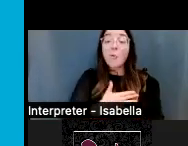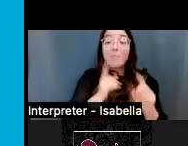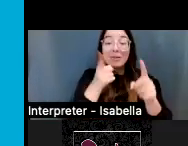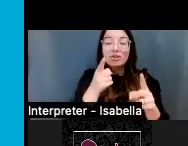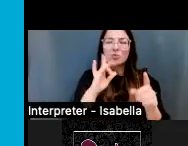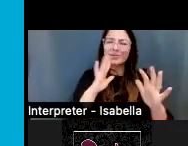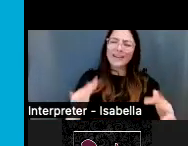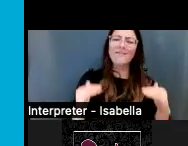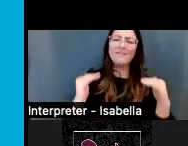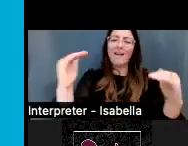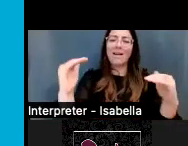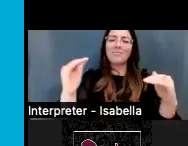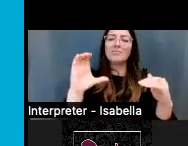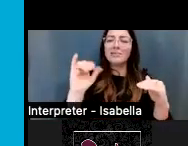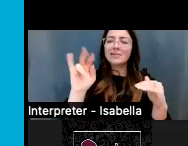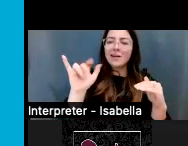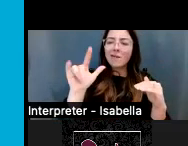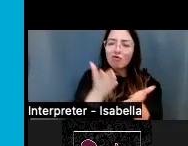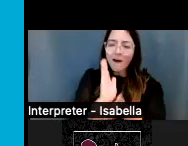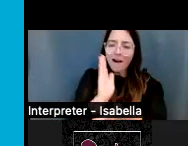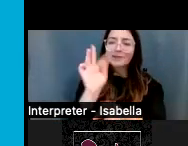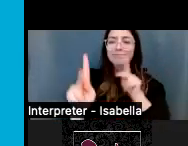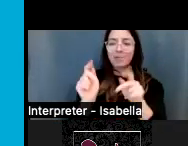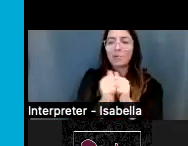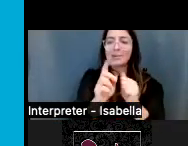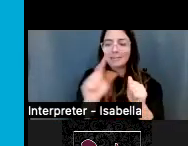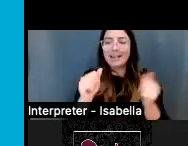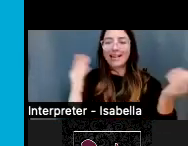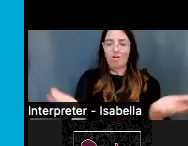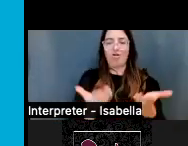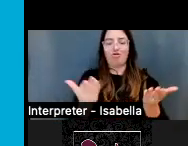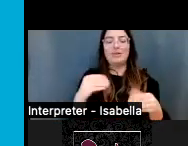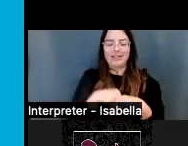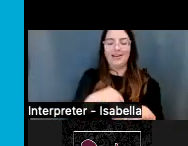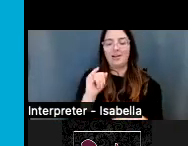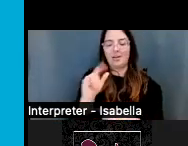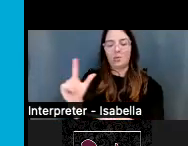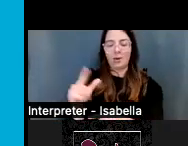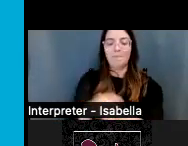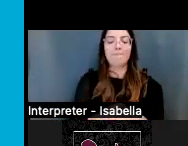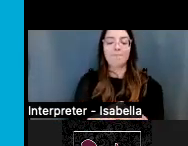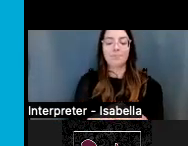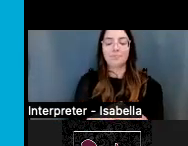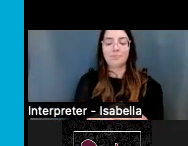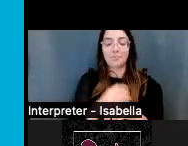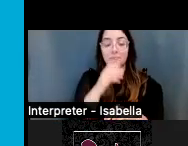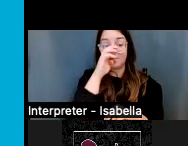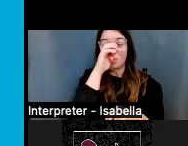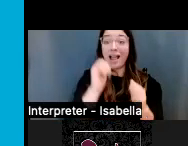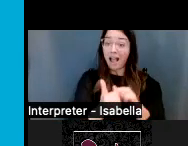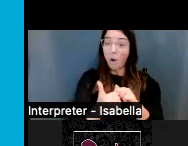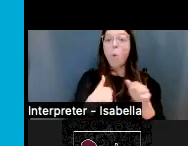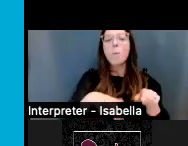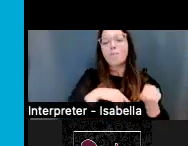of people with disabilities here in Illinois. And we do that by providing free legal